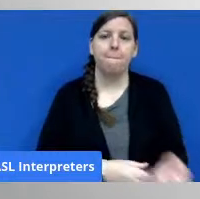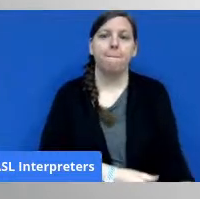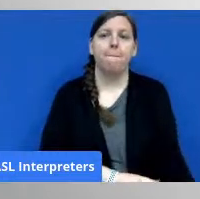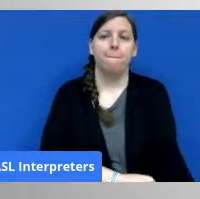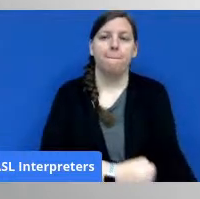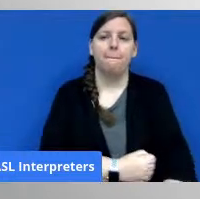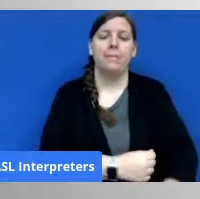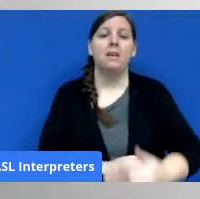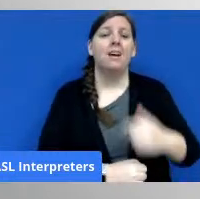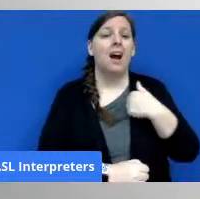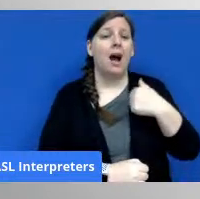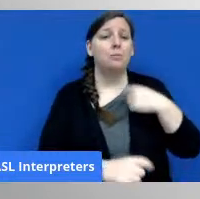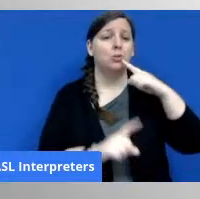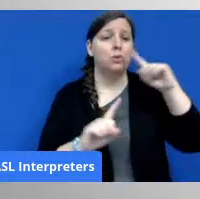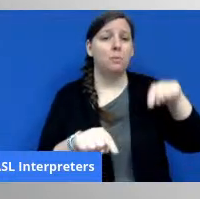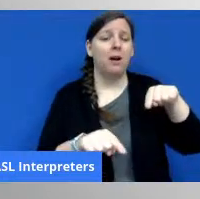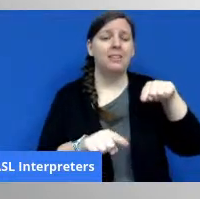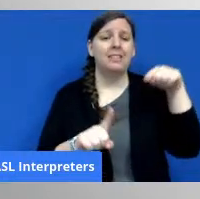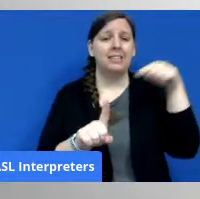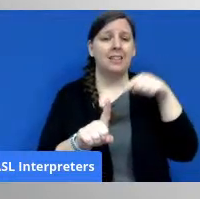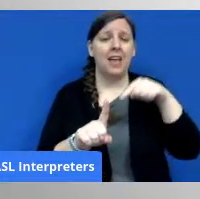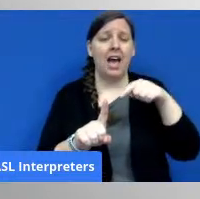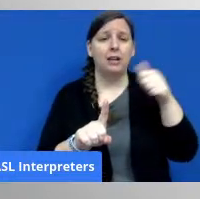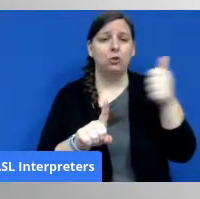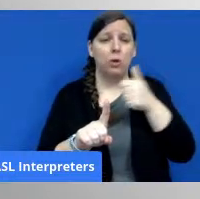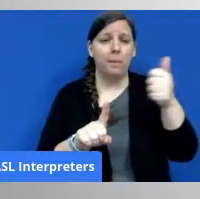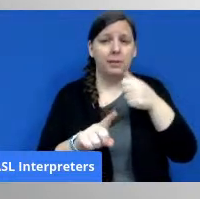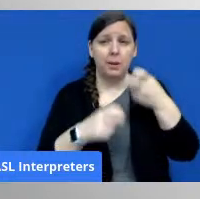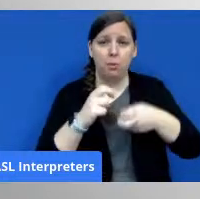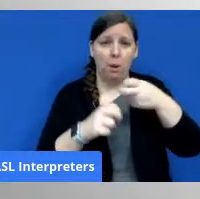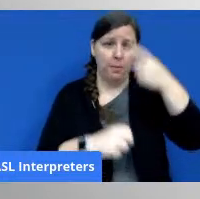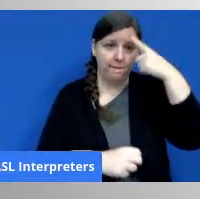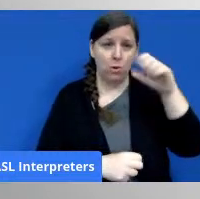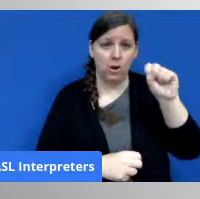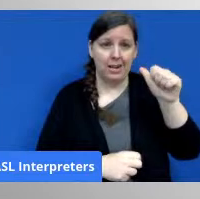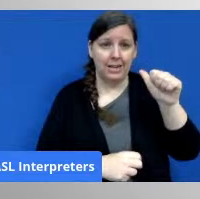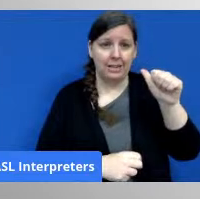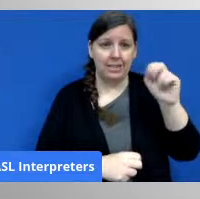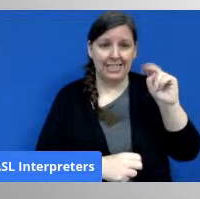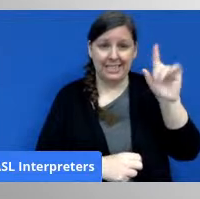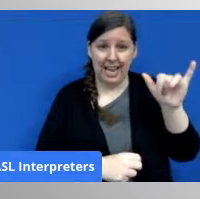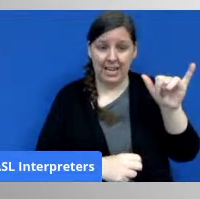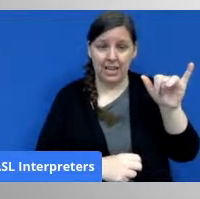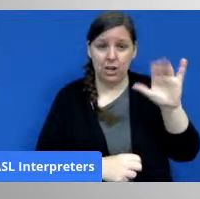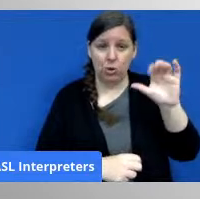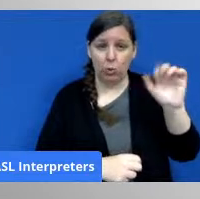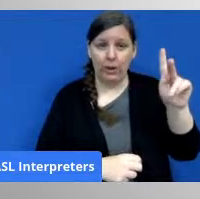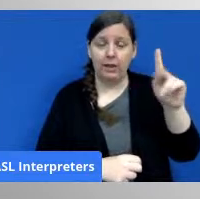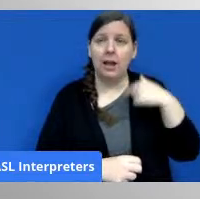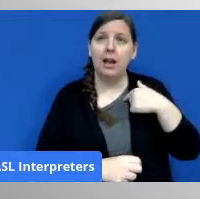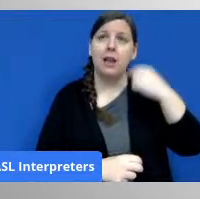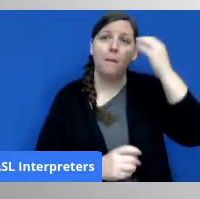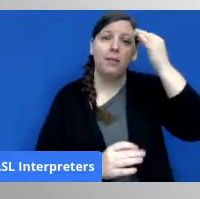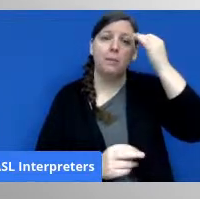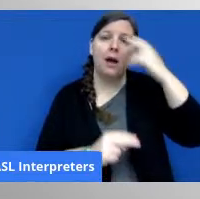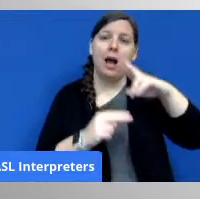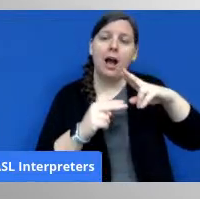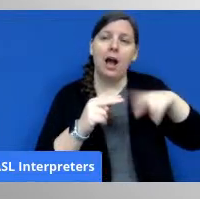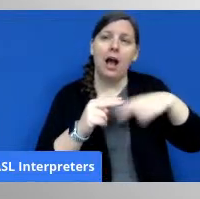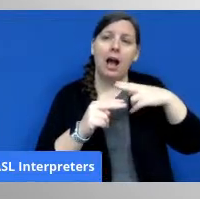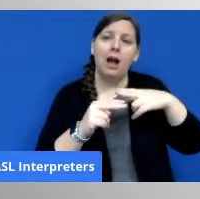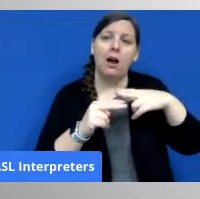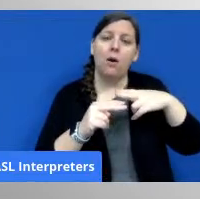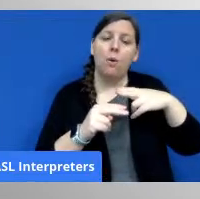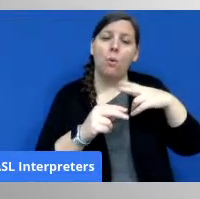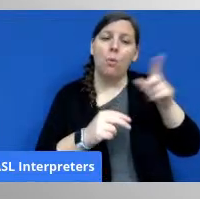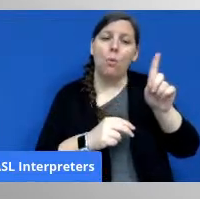I'm just responding to this transportation problem for Sandy Creek. And I'm thinking about how where I grew up